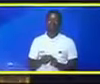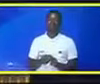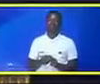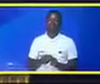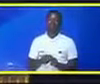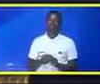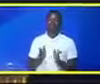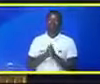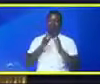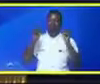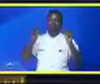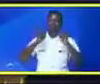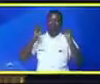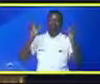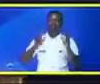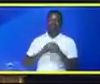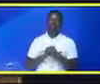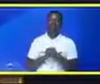Hallelujah.